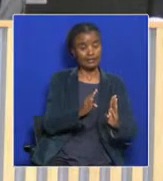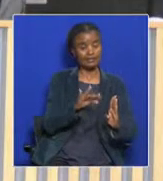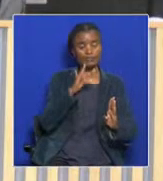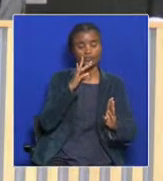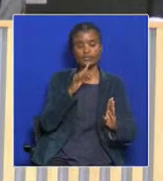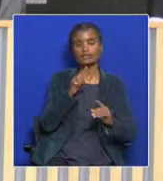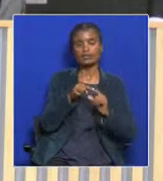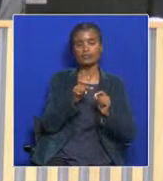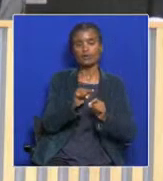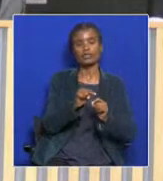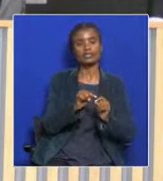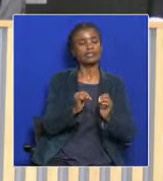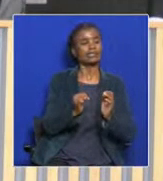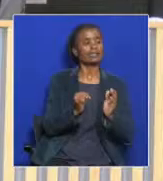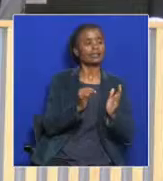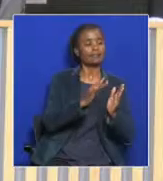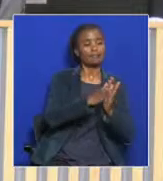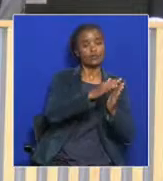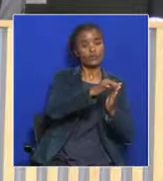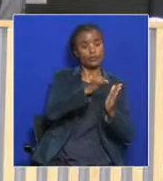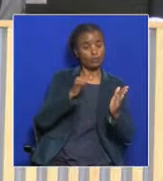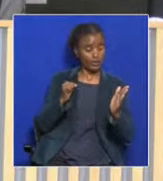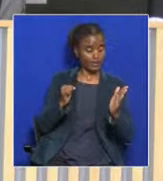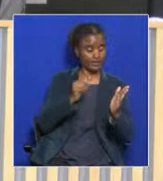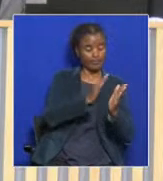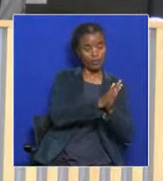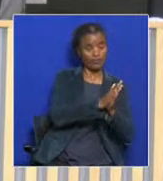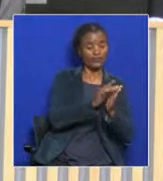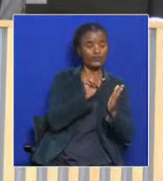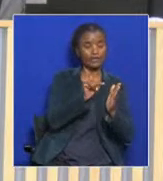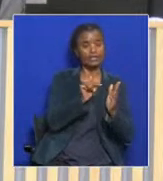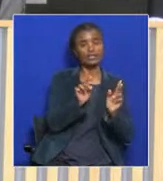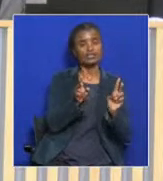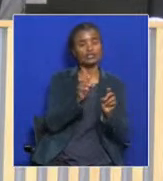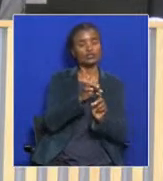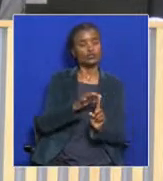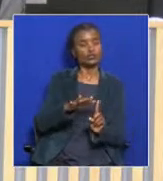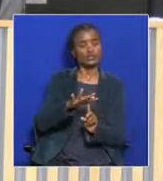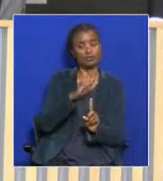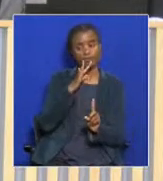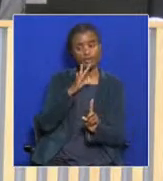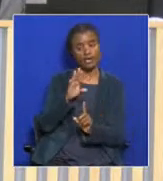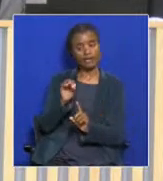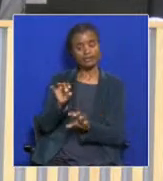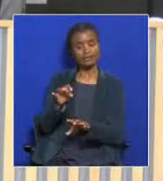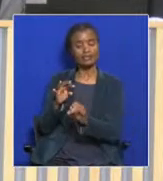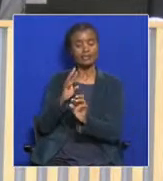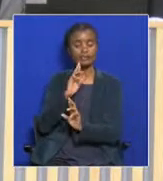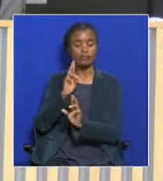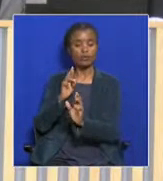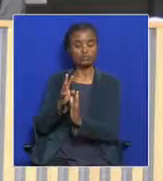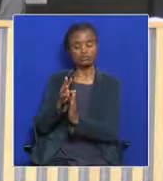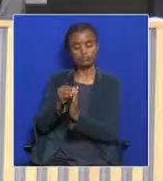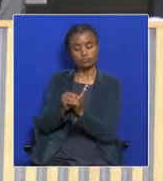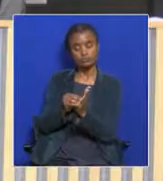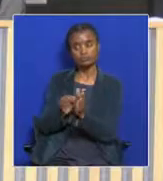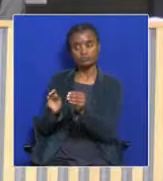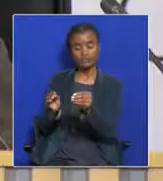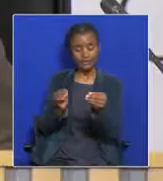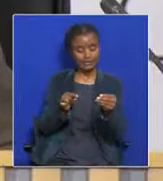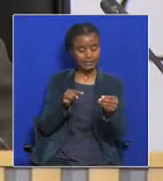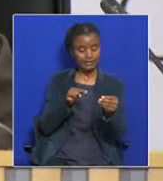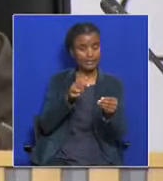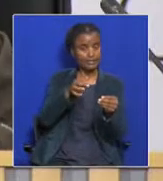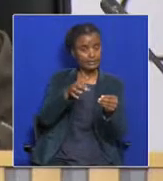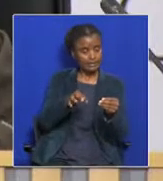nature, yes, as a formality, we're asking them for an analysis report so that we can tick that box that, yes, we've sent it for